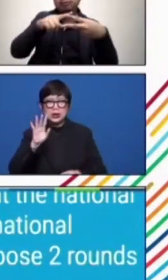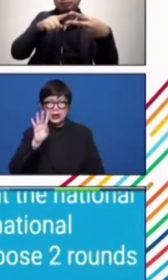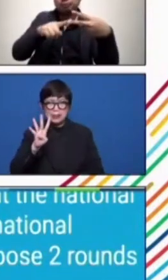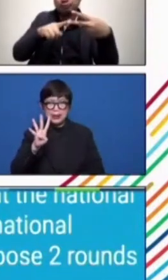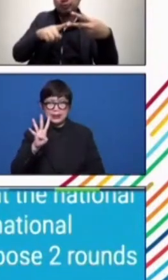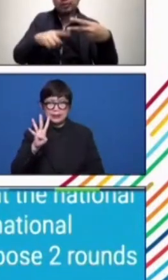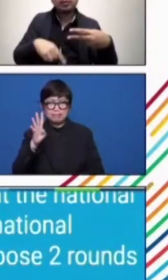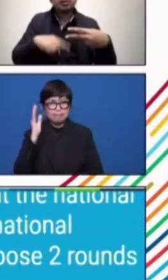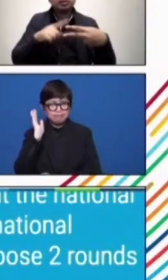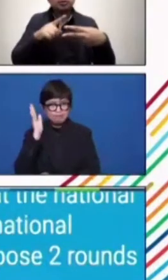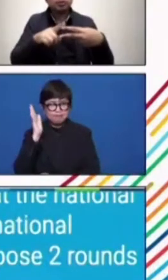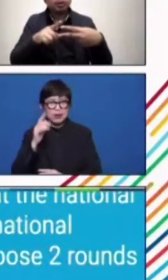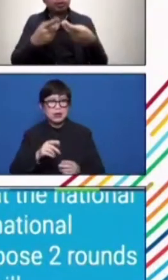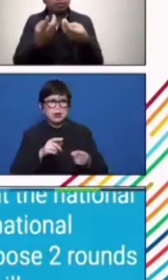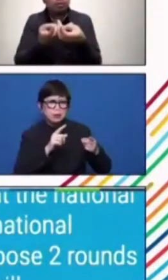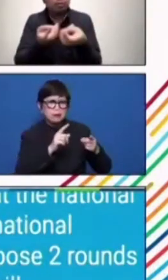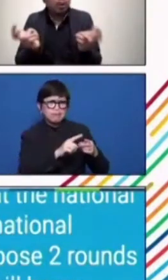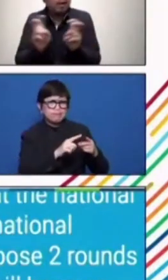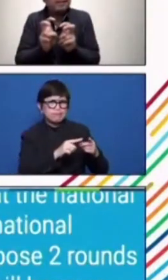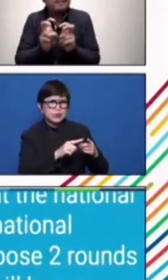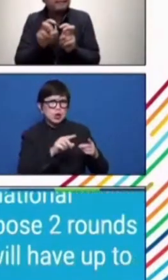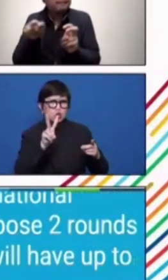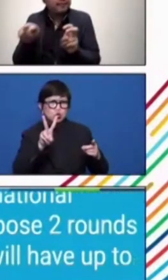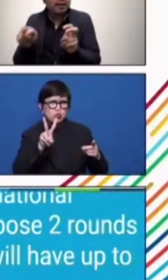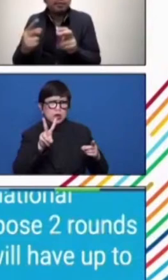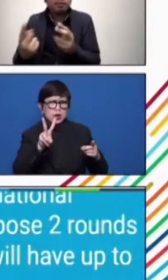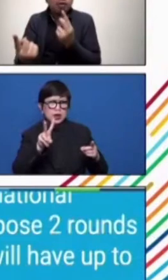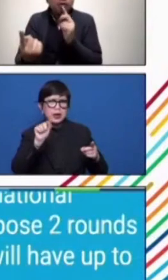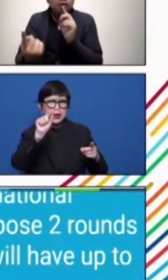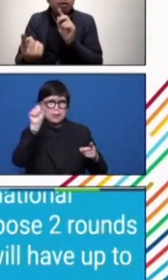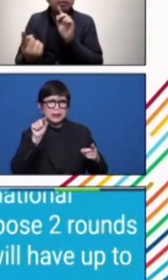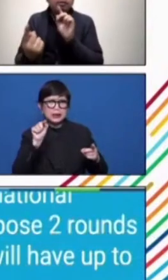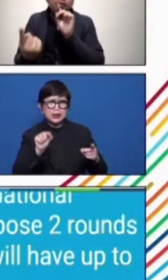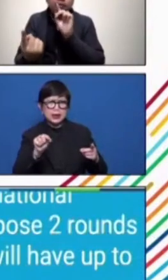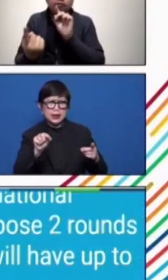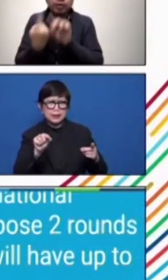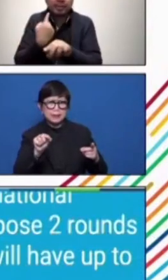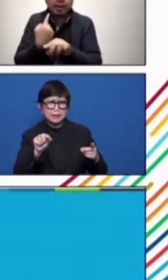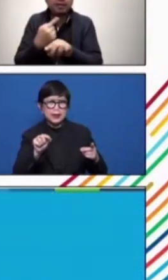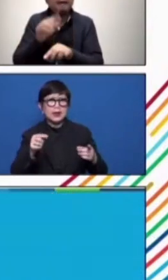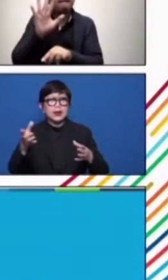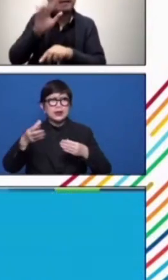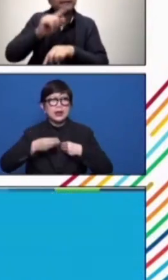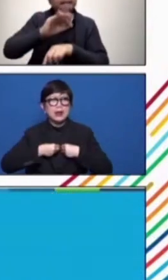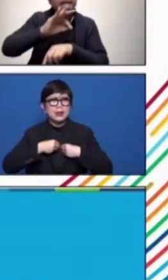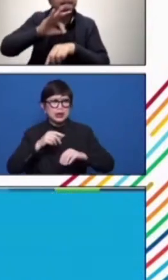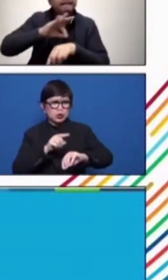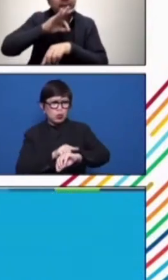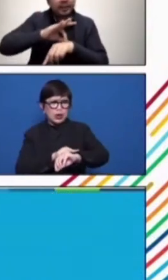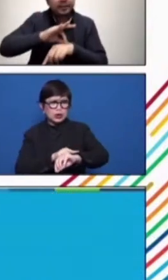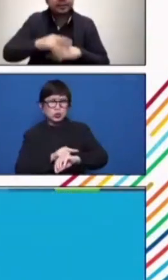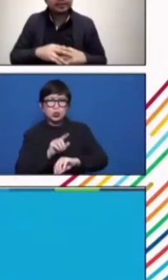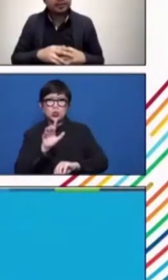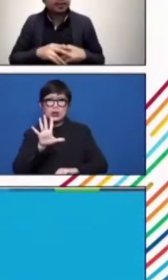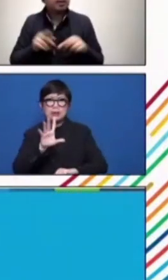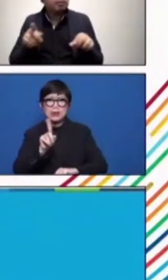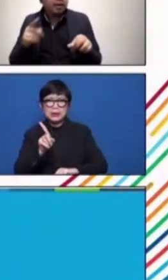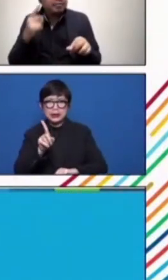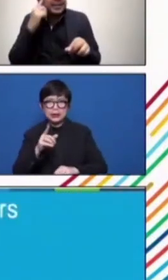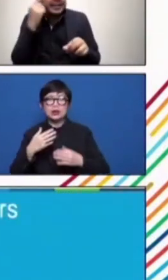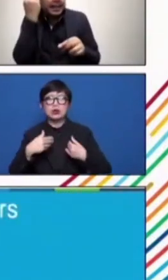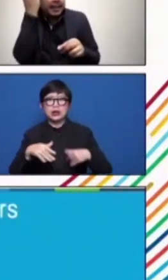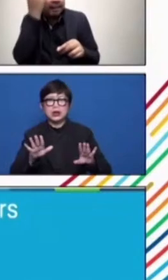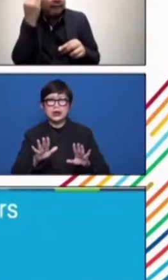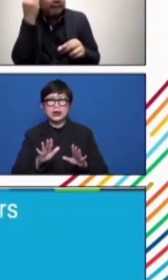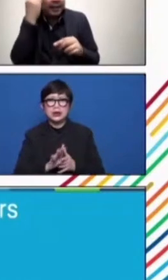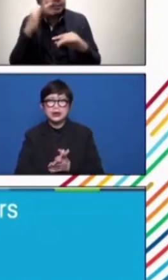panelists will have up to five minutes to respond this will be followed by Reflections from our two commentators given